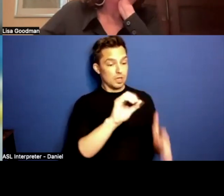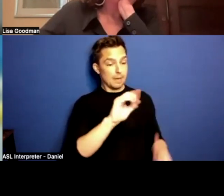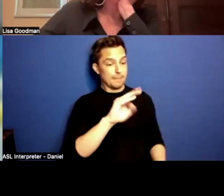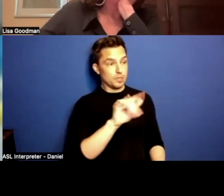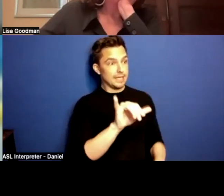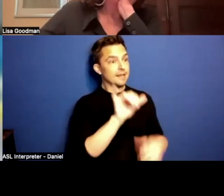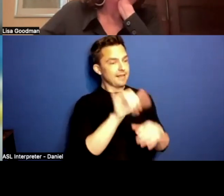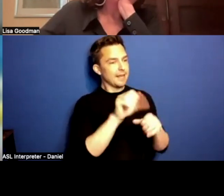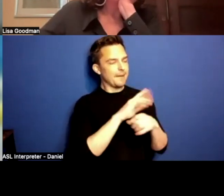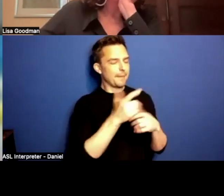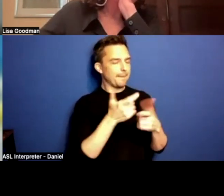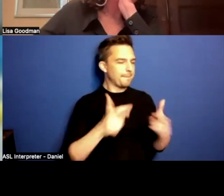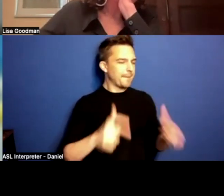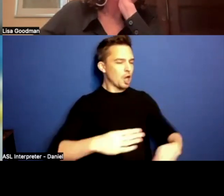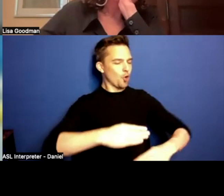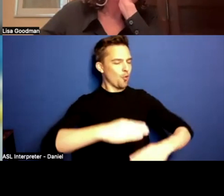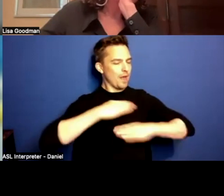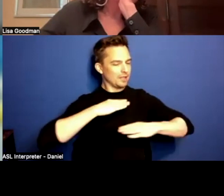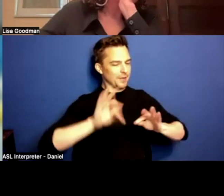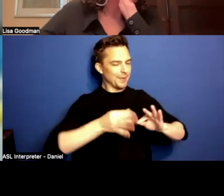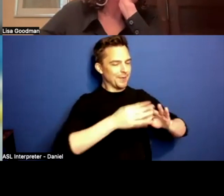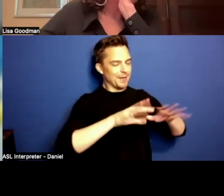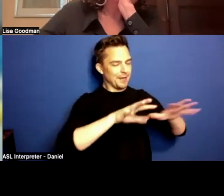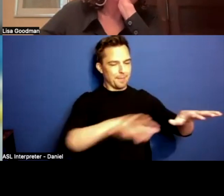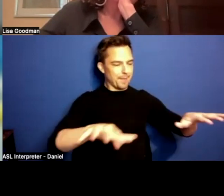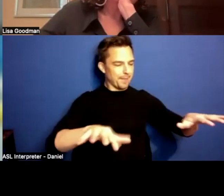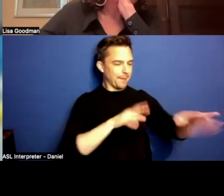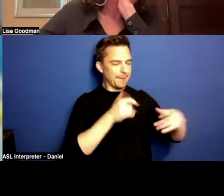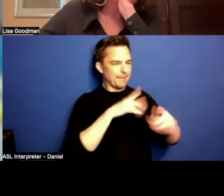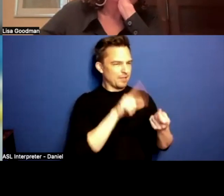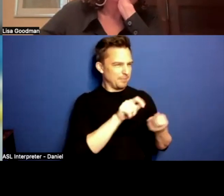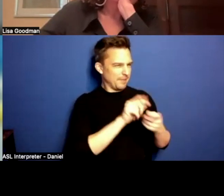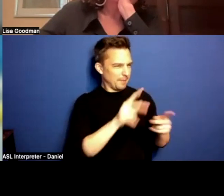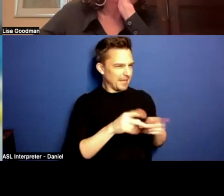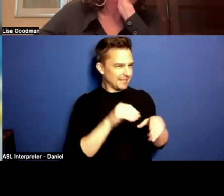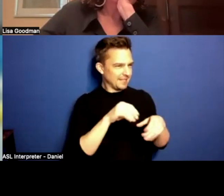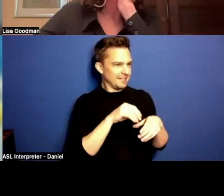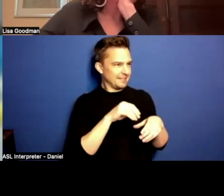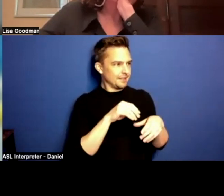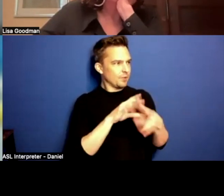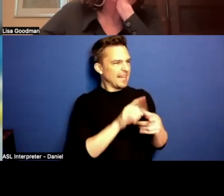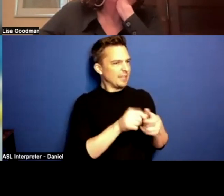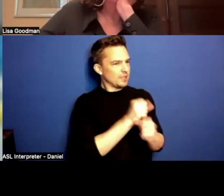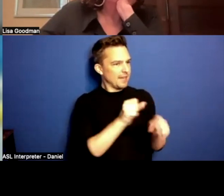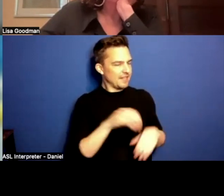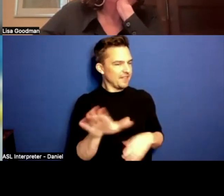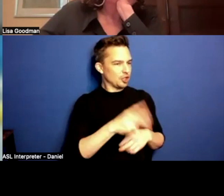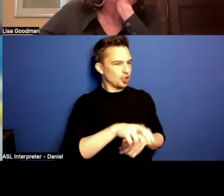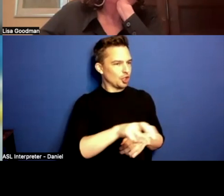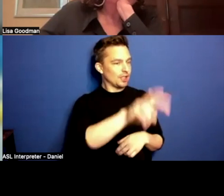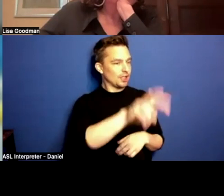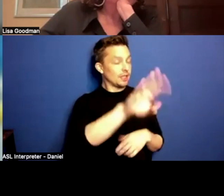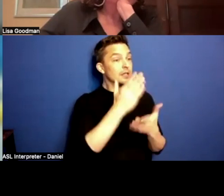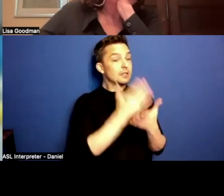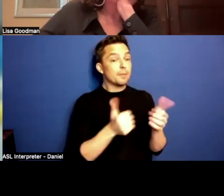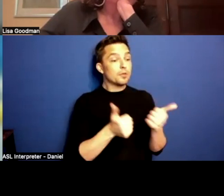beautiful quilt of different pieces and people who have a very specific placement in my safety journey. And so for some survivors, advocates can